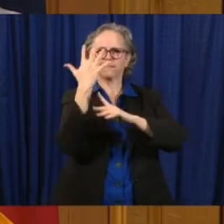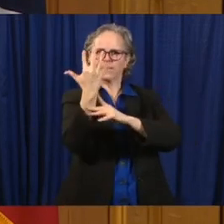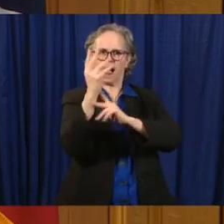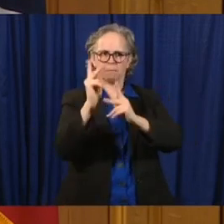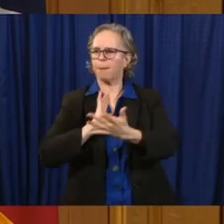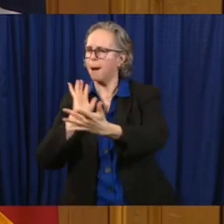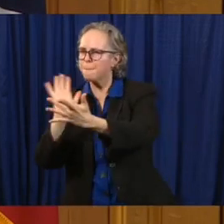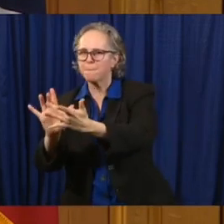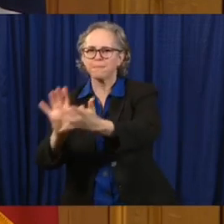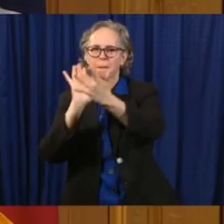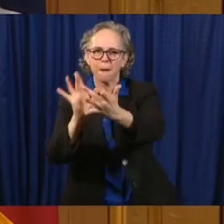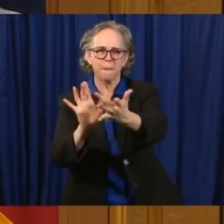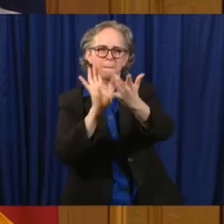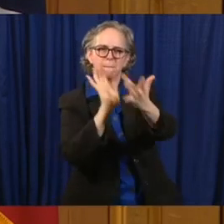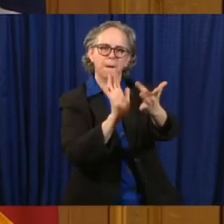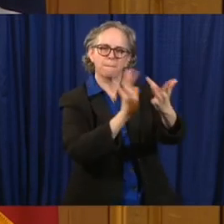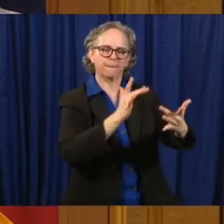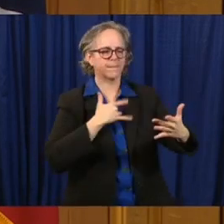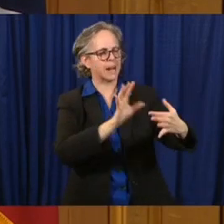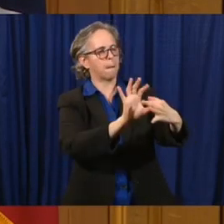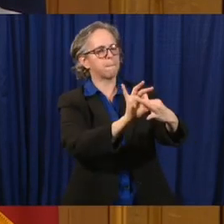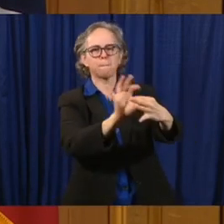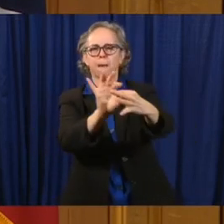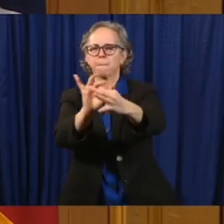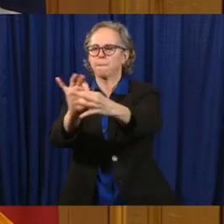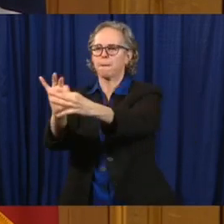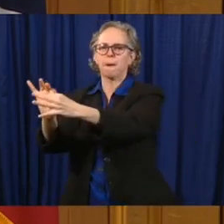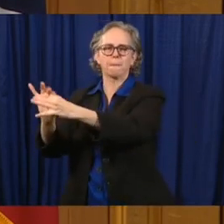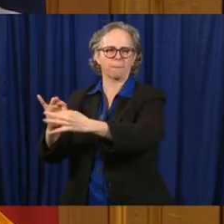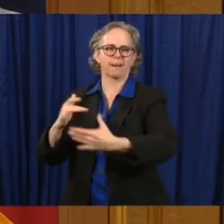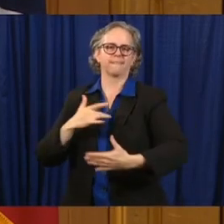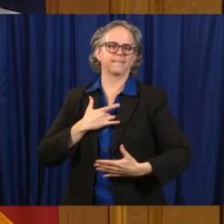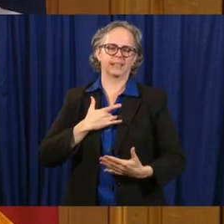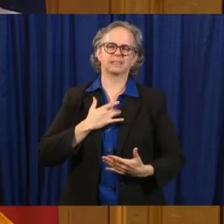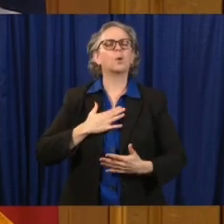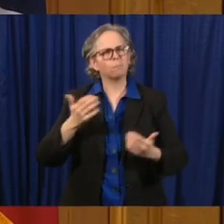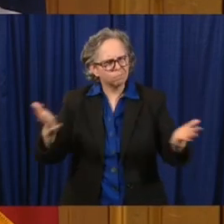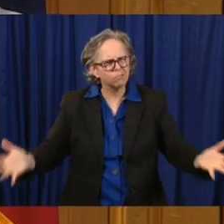get back in touch, and we encourage everyone to do that.